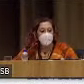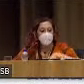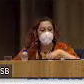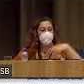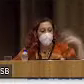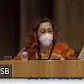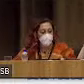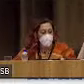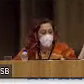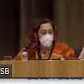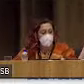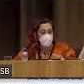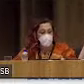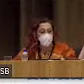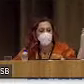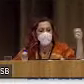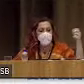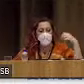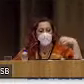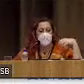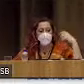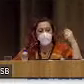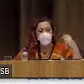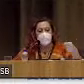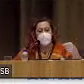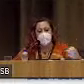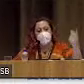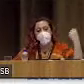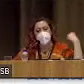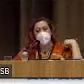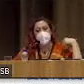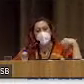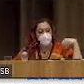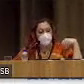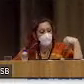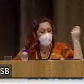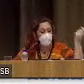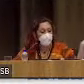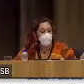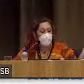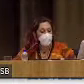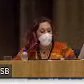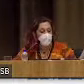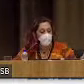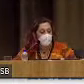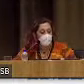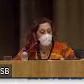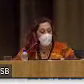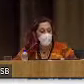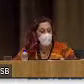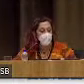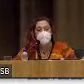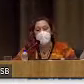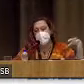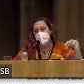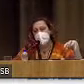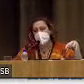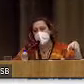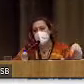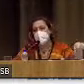so on. In relation to the numbers of our assistants, from 2021, we helped